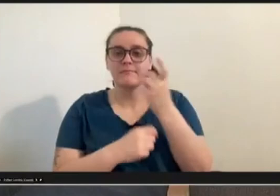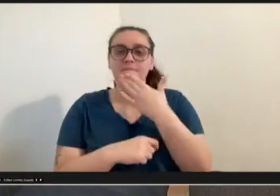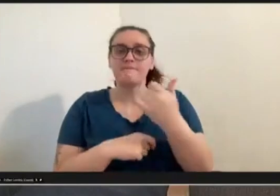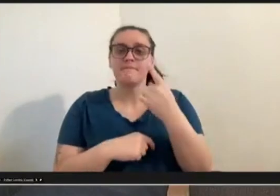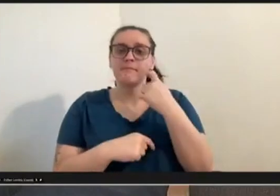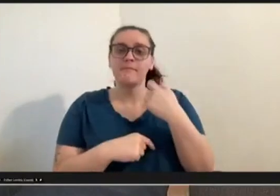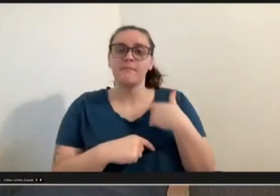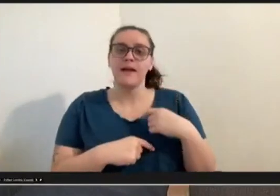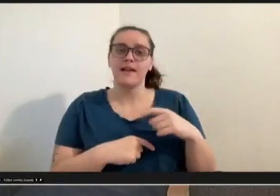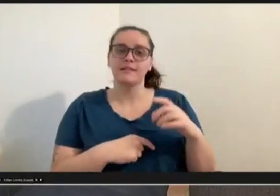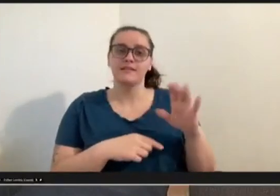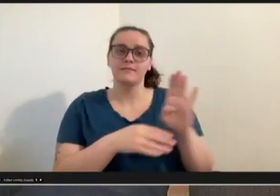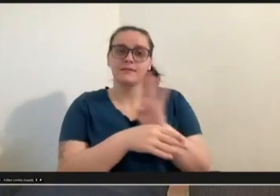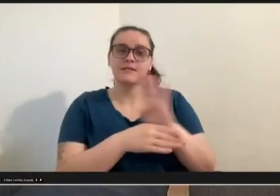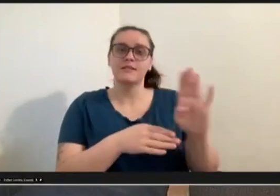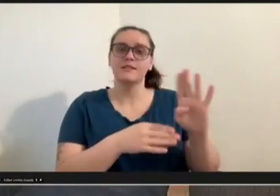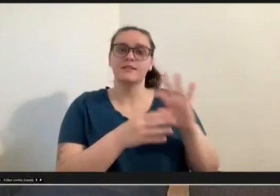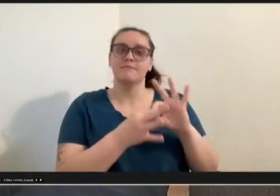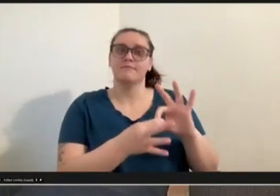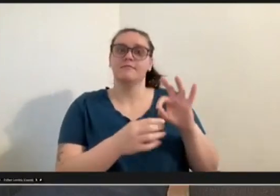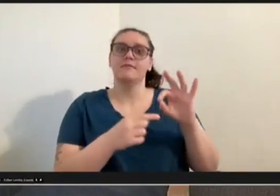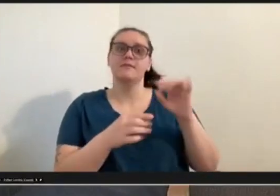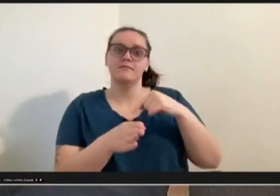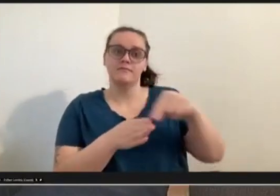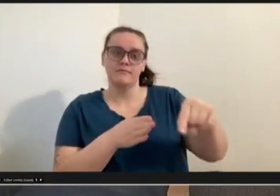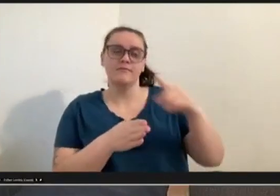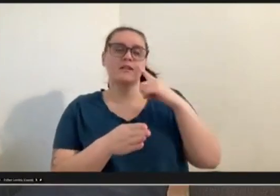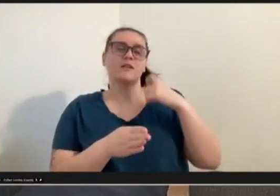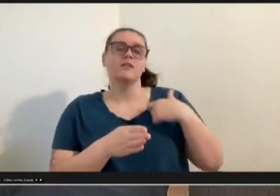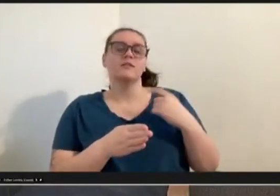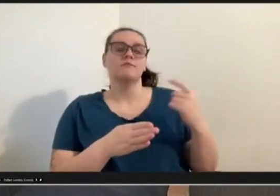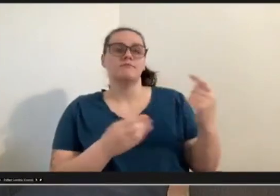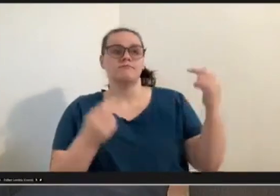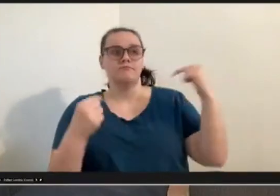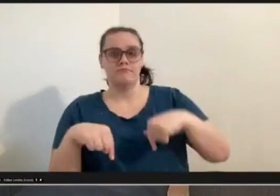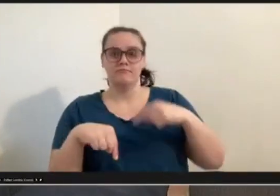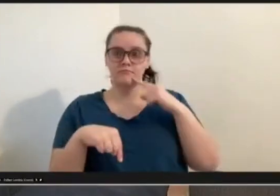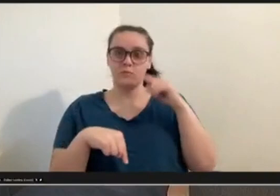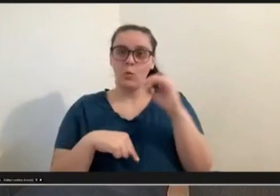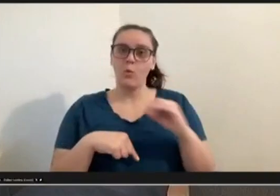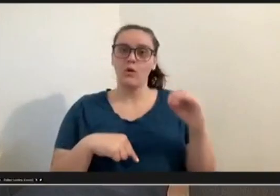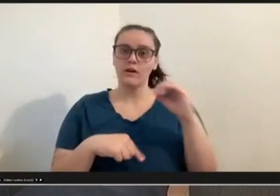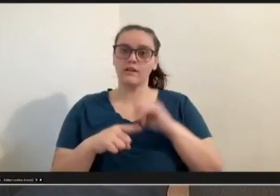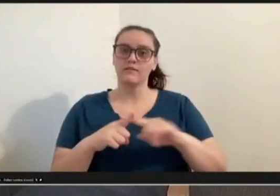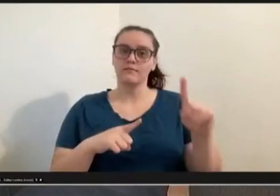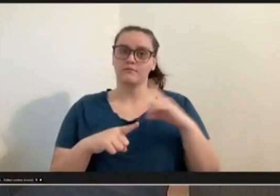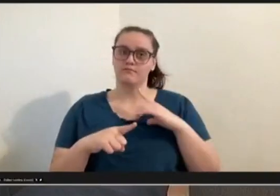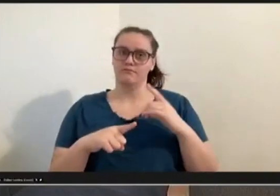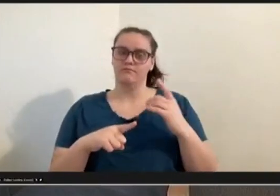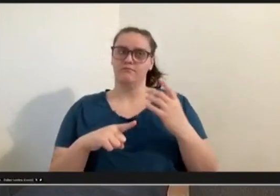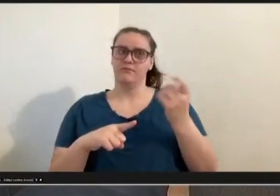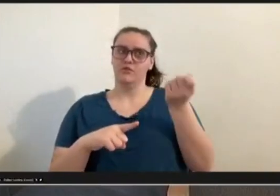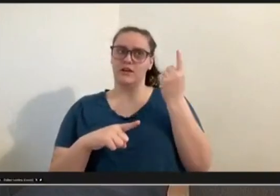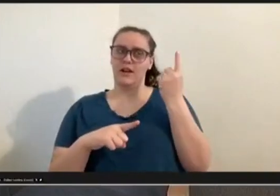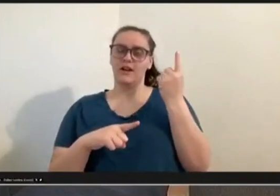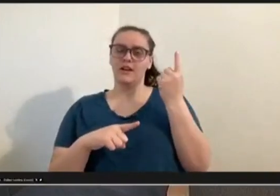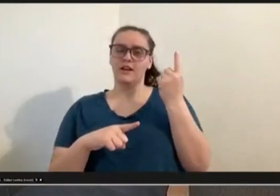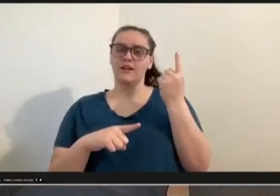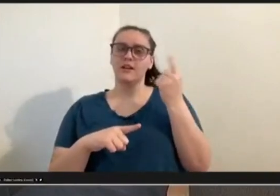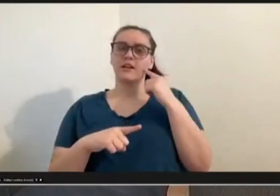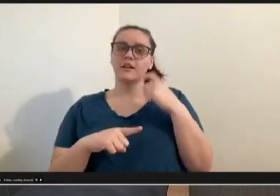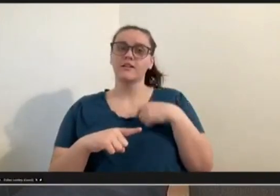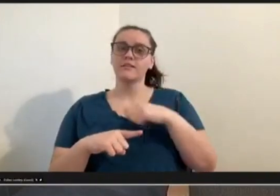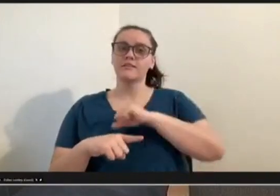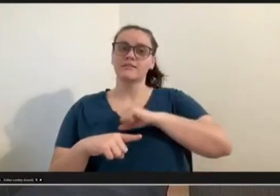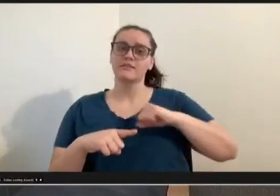state. Our understanding was that our House Revenue Committee and Senate Finance and Revenue Committee would be charged as the initial